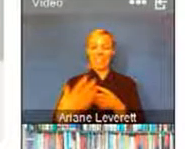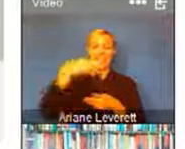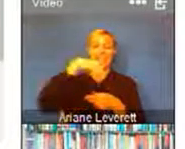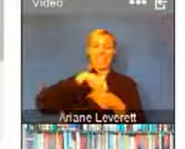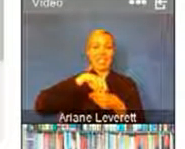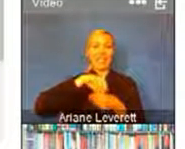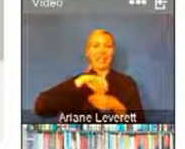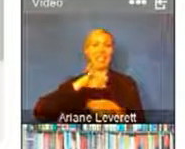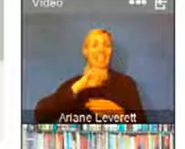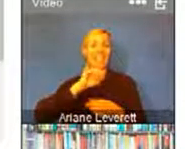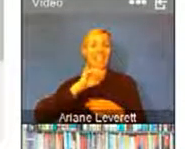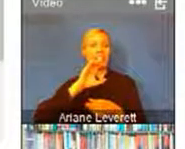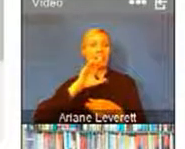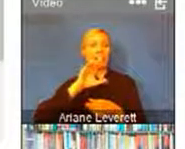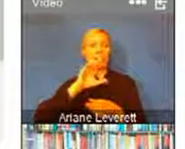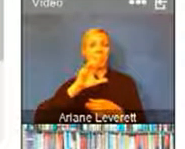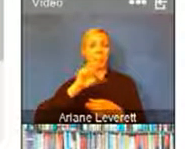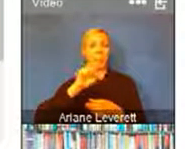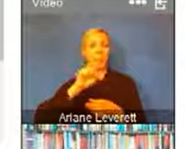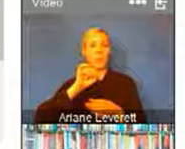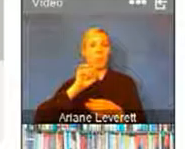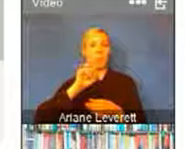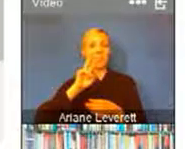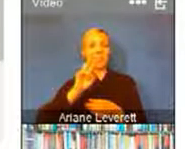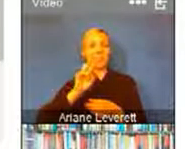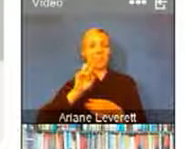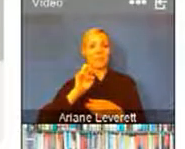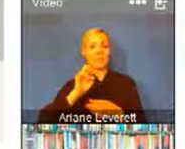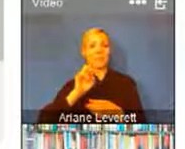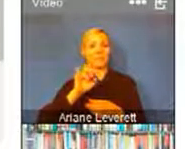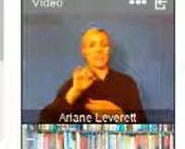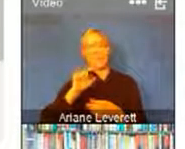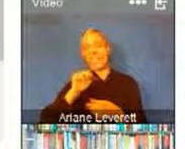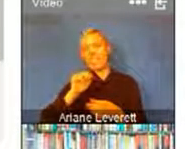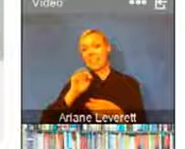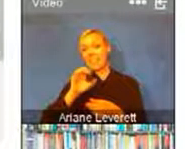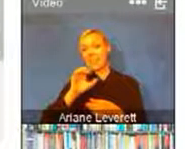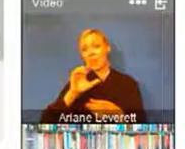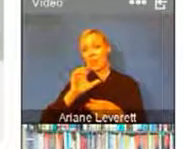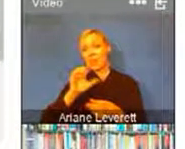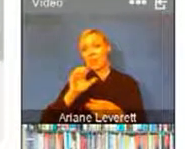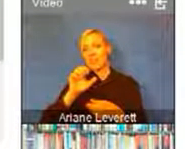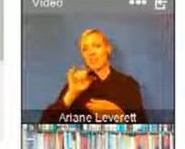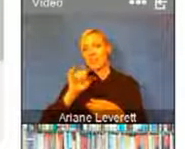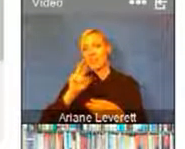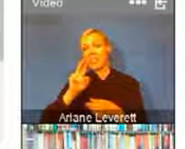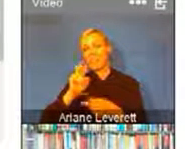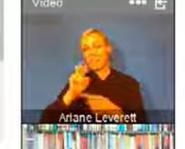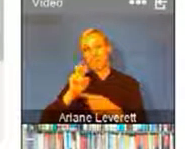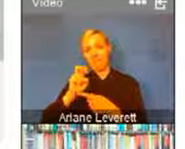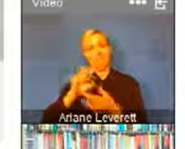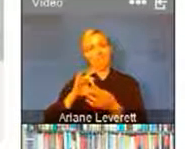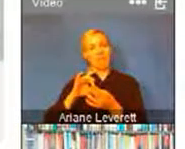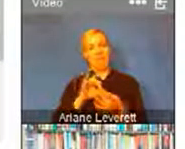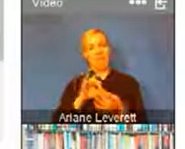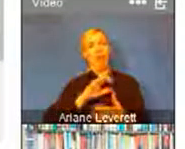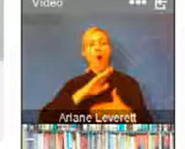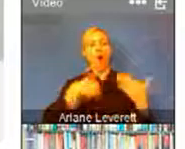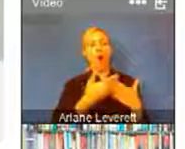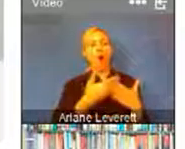sub-goals, to structure the recommendations. So as you know, the goal 4,